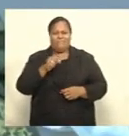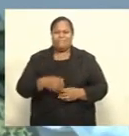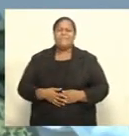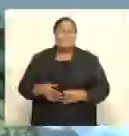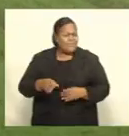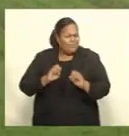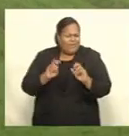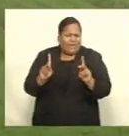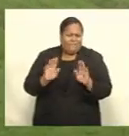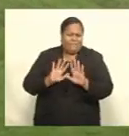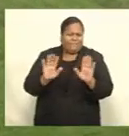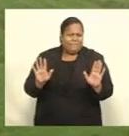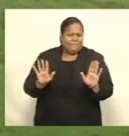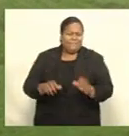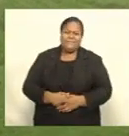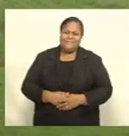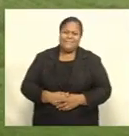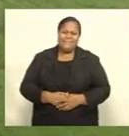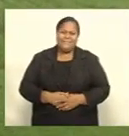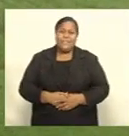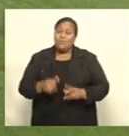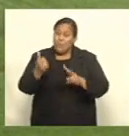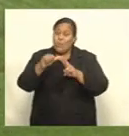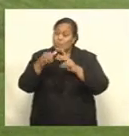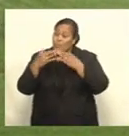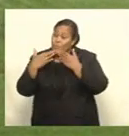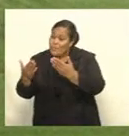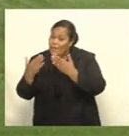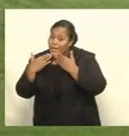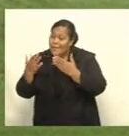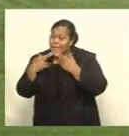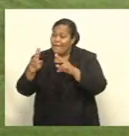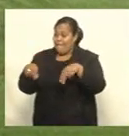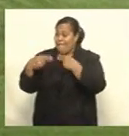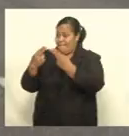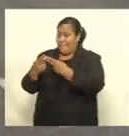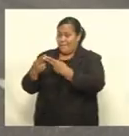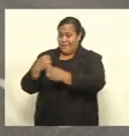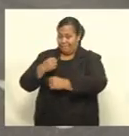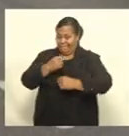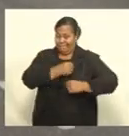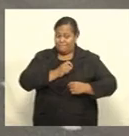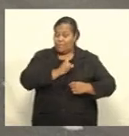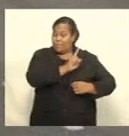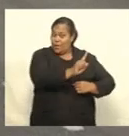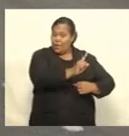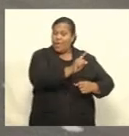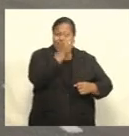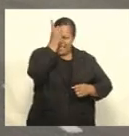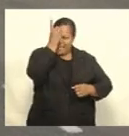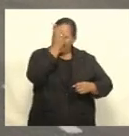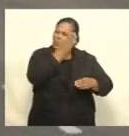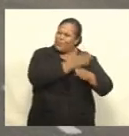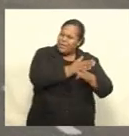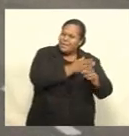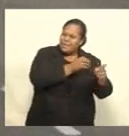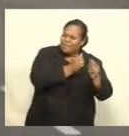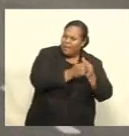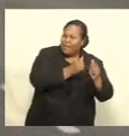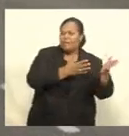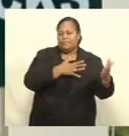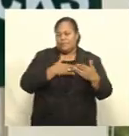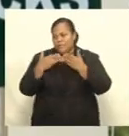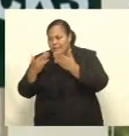That's okay. He has also thanked the family of those serving as frontliners during these trying times for their continuous support